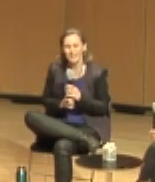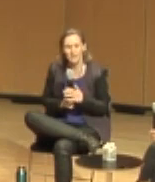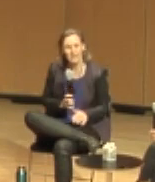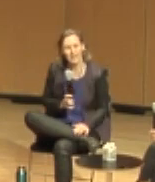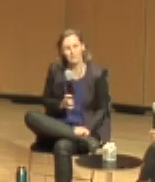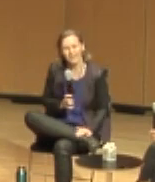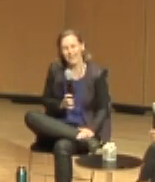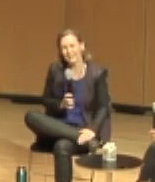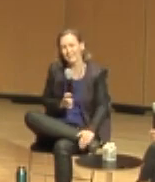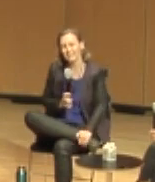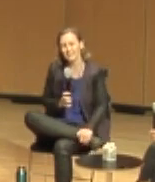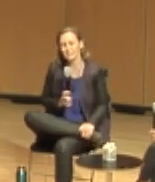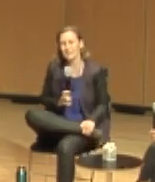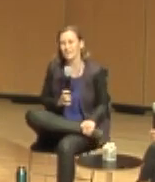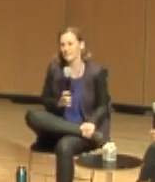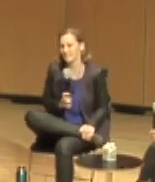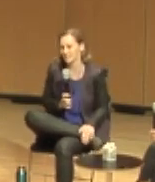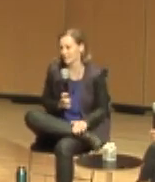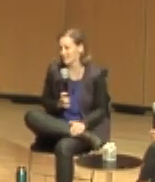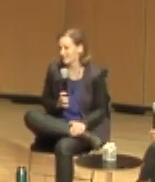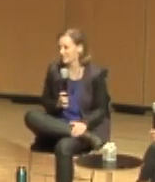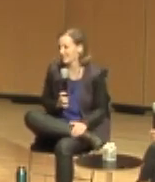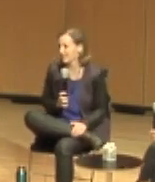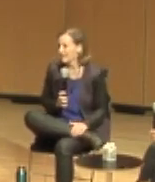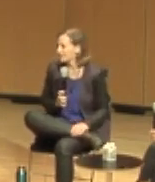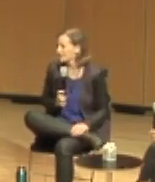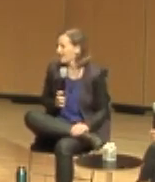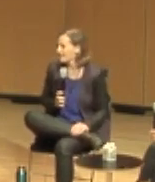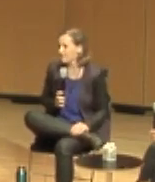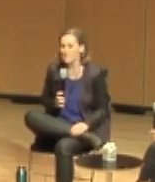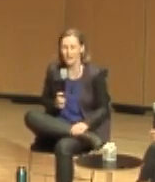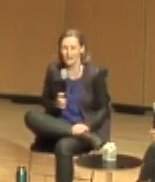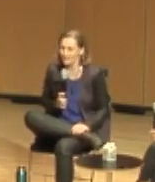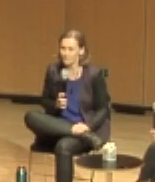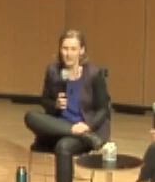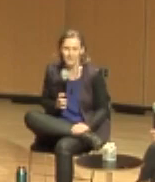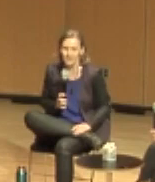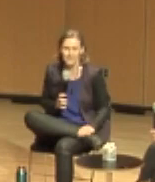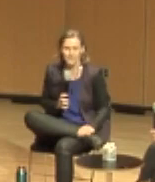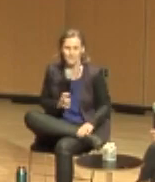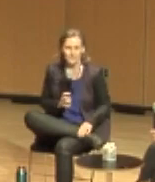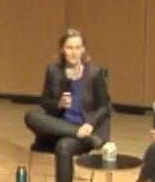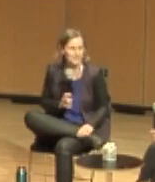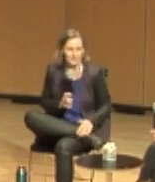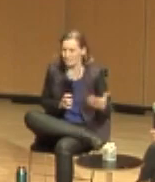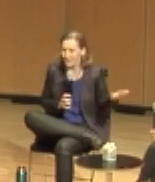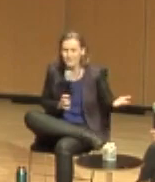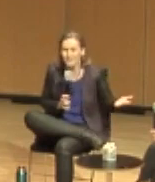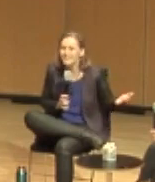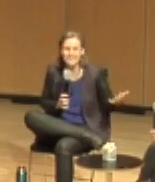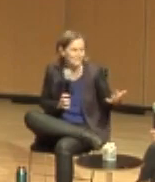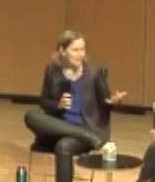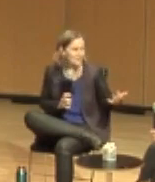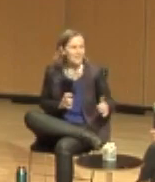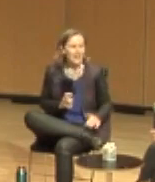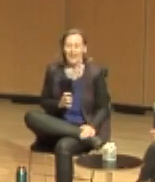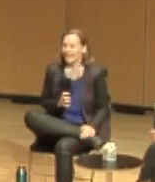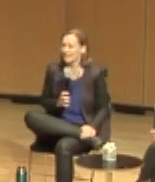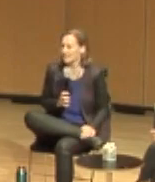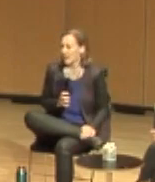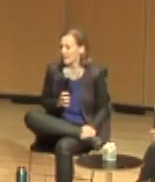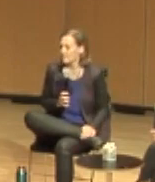um they didn't pick up on it and I think there's many reasons for this there's like there's a lot of American Writers who need Productions you